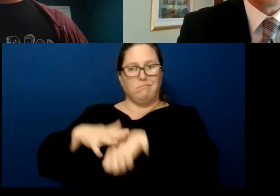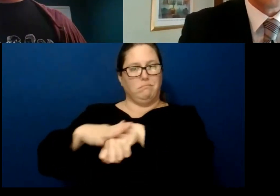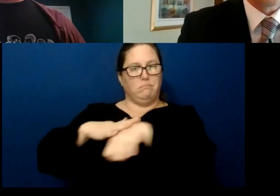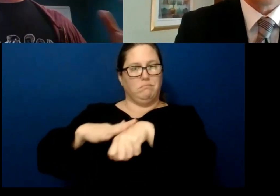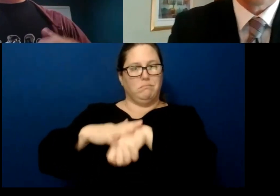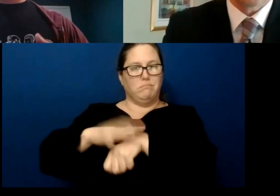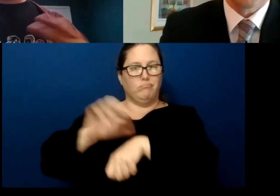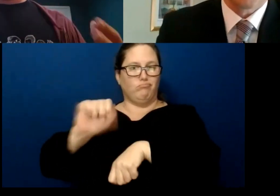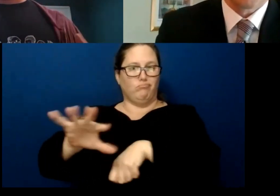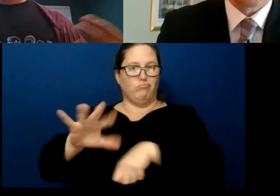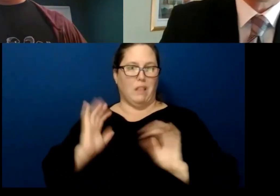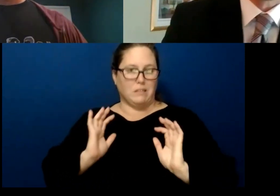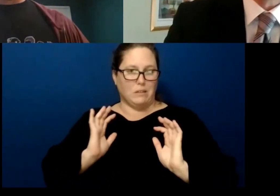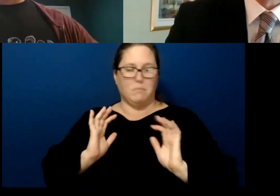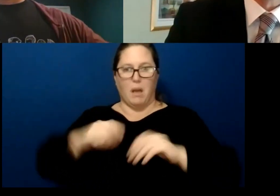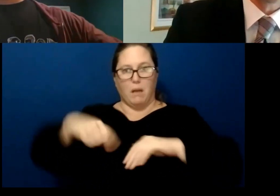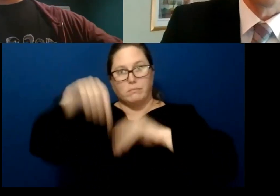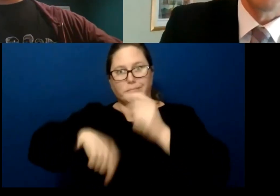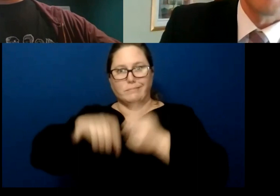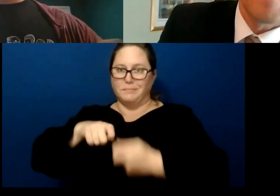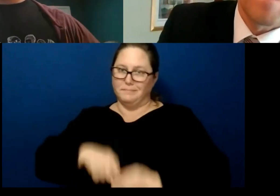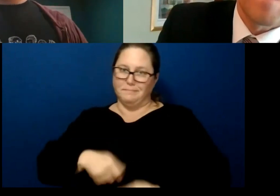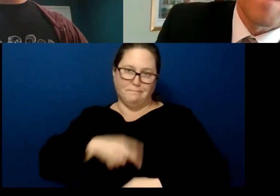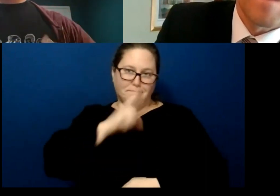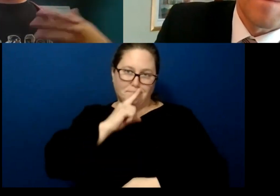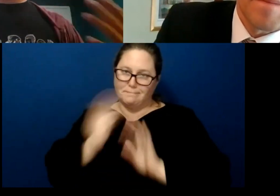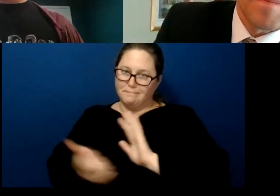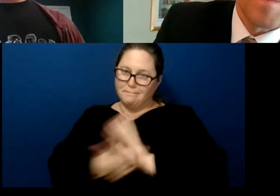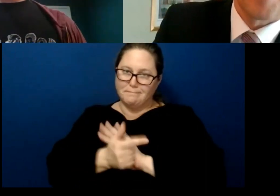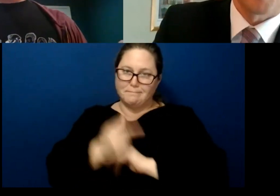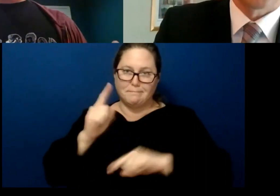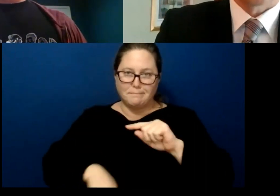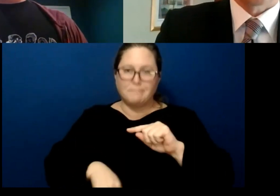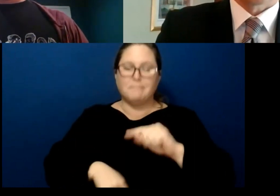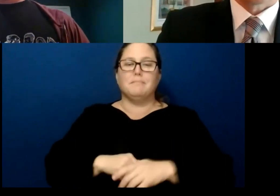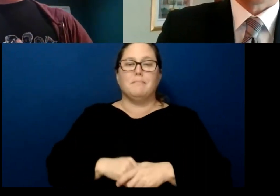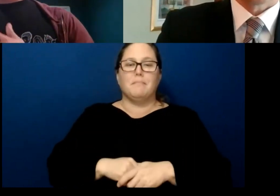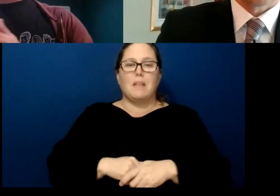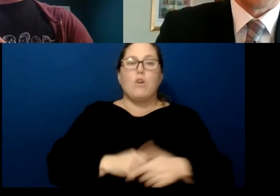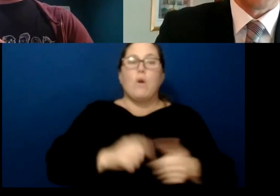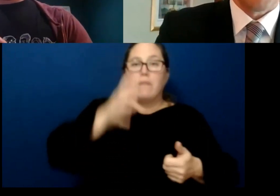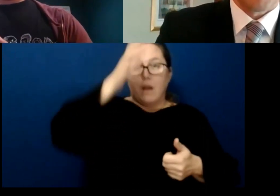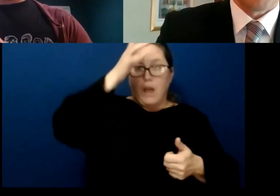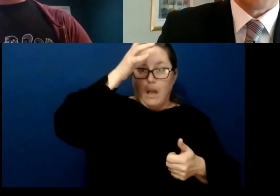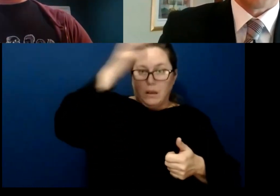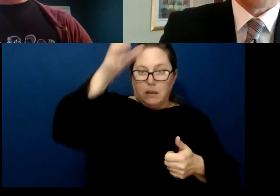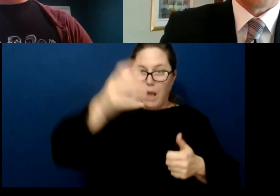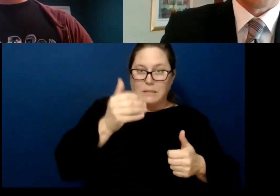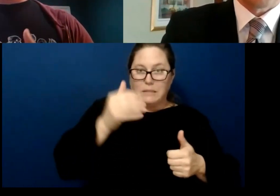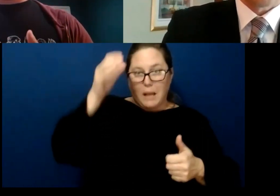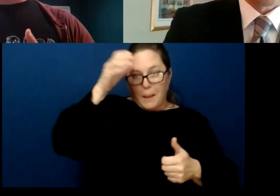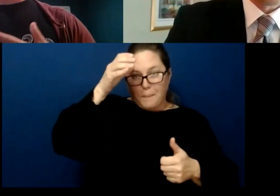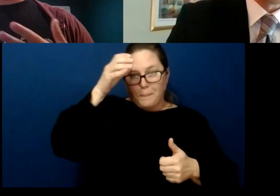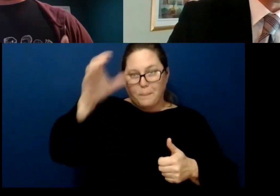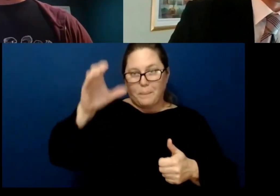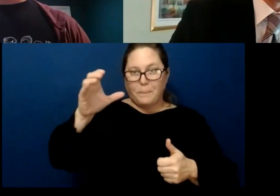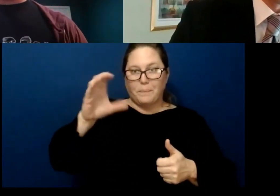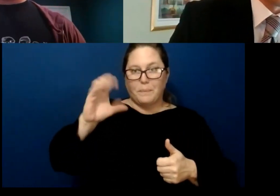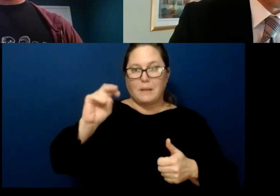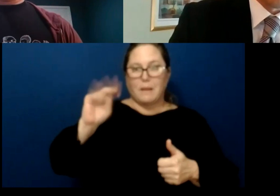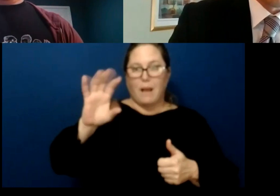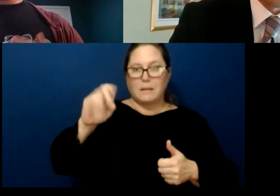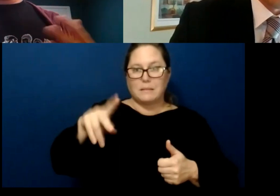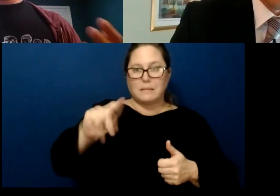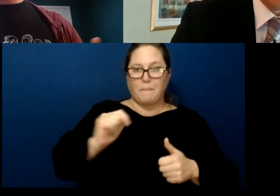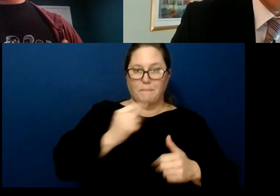industry, and for us specifically, we do some form of this. There's a concepting phase where the development team will come up with an idea of what they want to